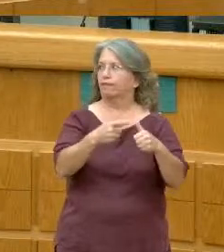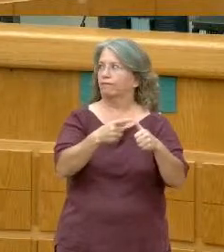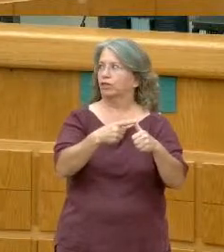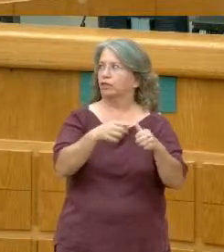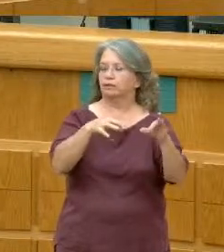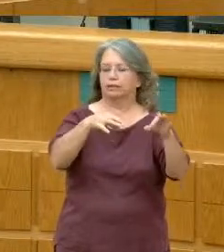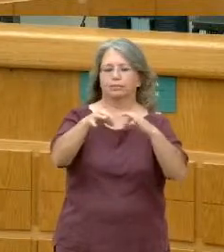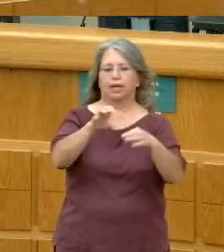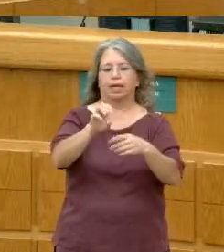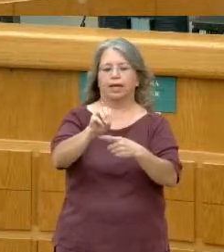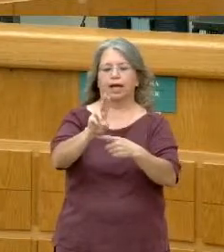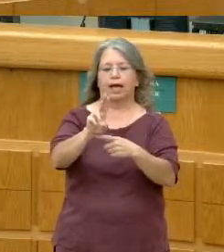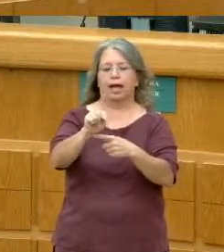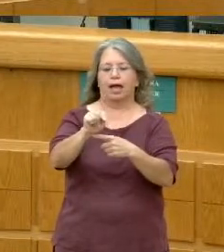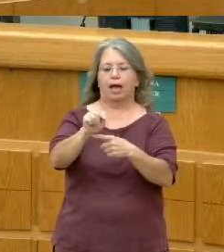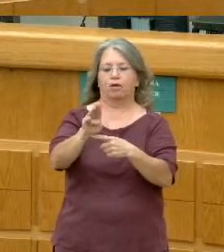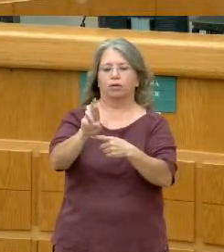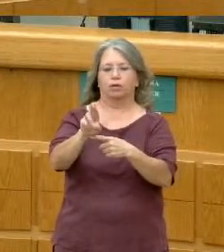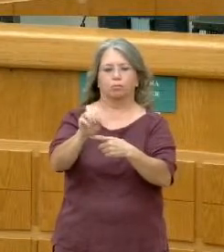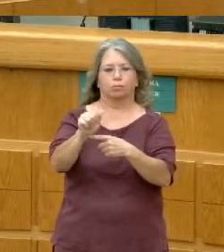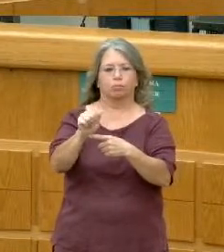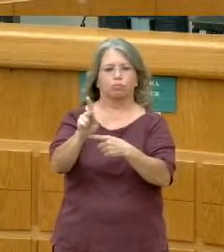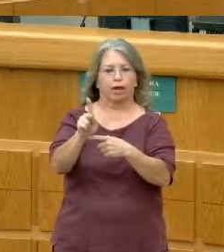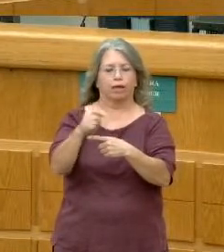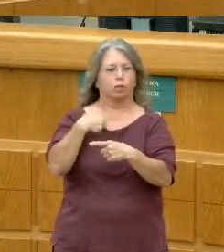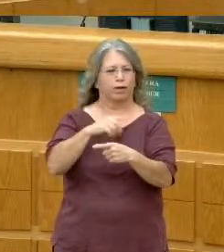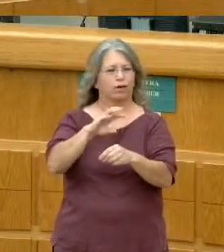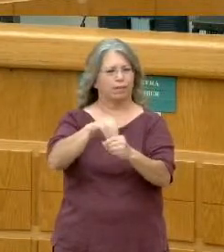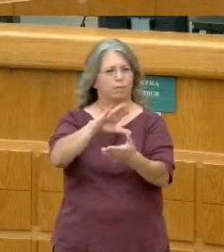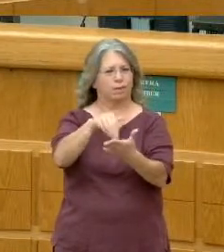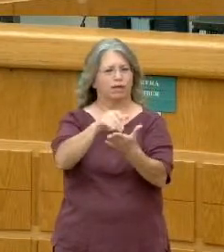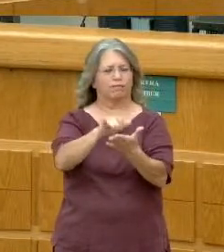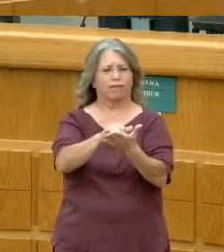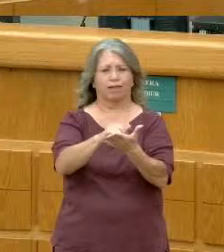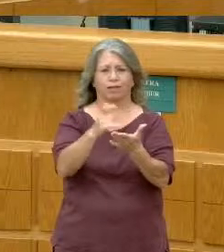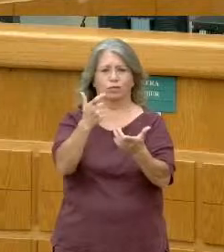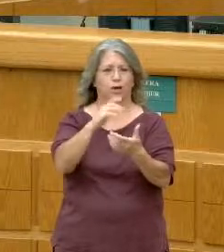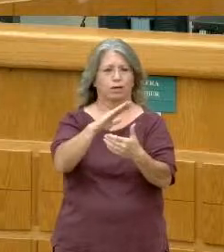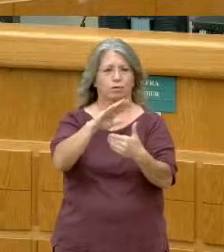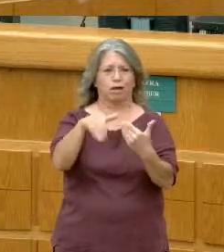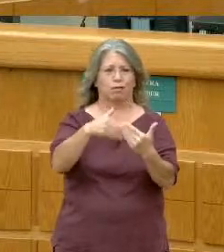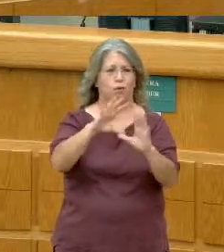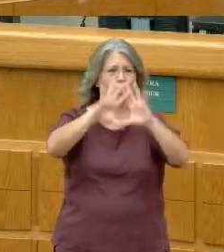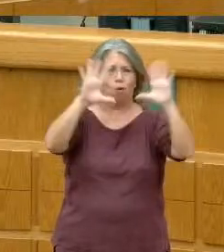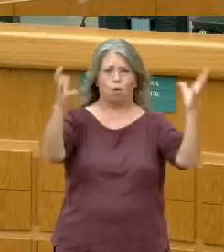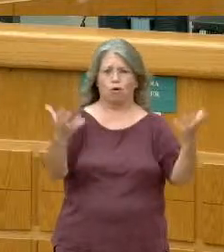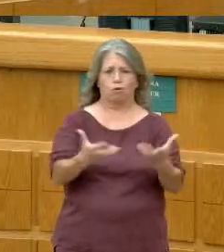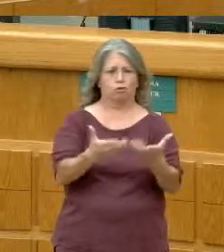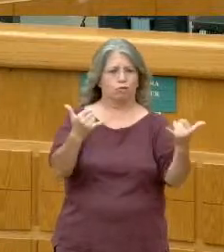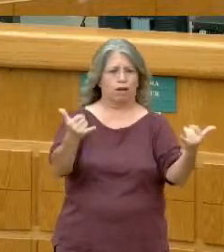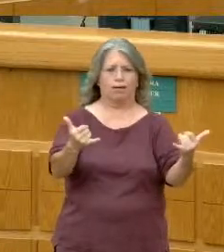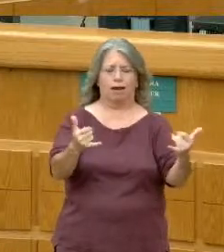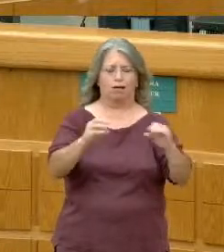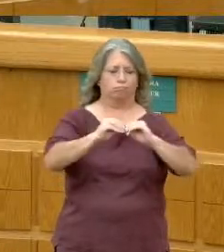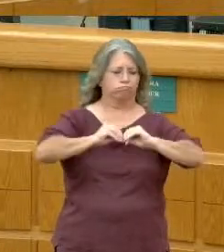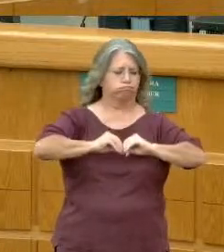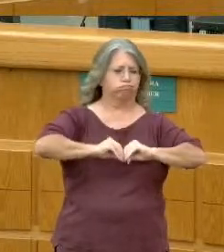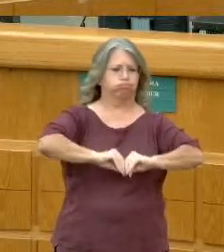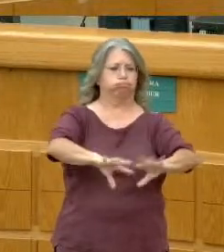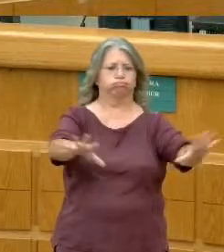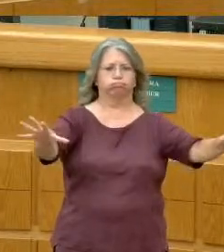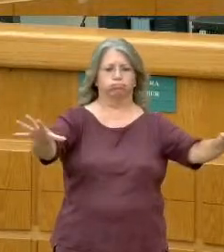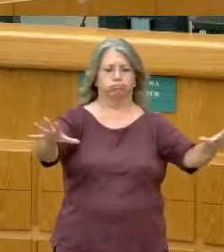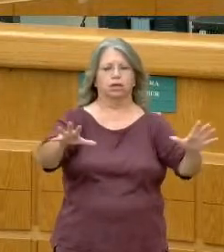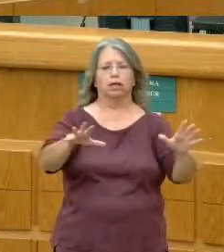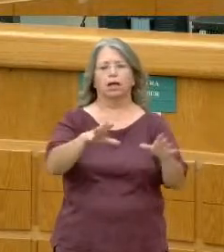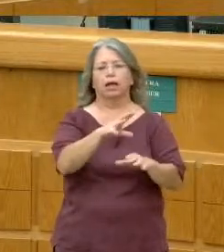outbreak. We're in an outbreak. Outbreaks can be big around the whole world. There's an outbreak around the whole world right now, the COVID-19 pandemic. And